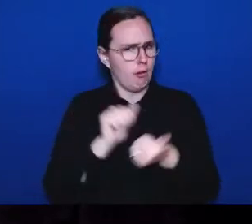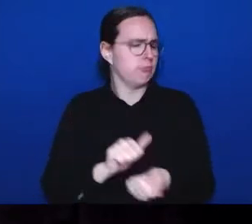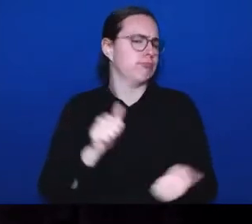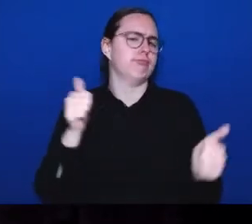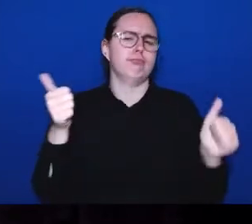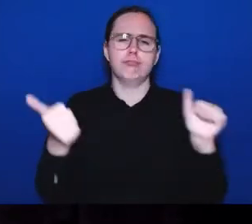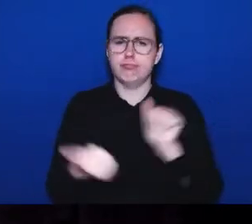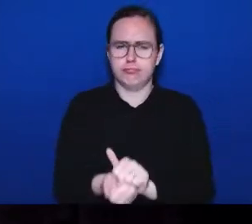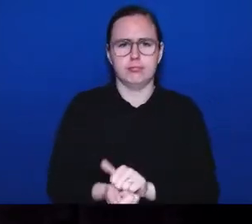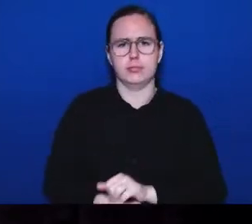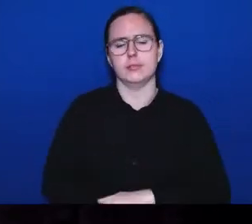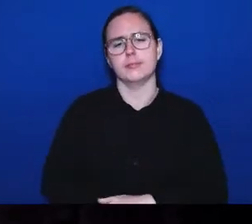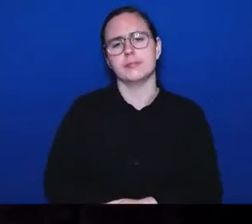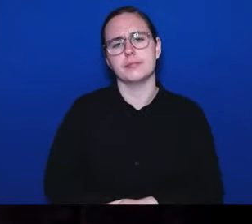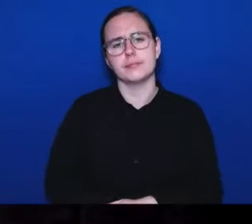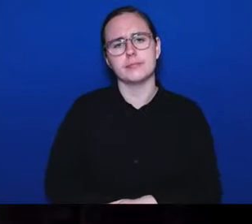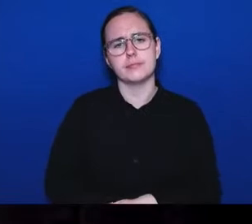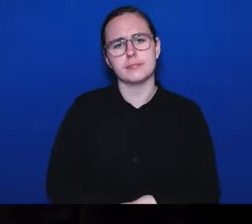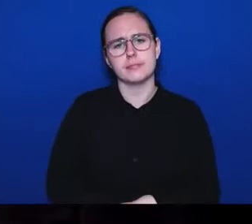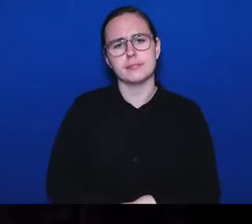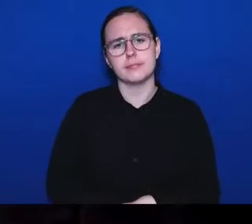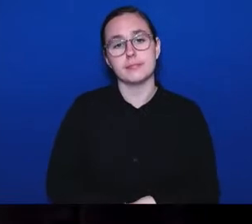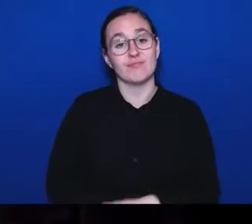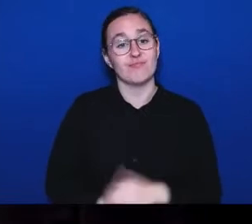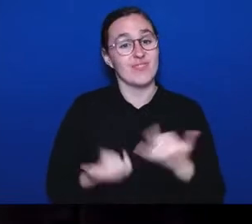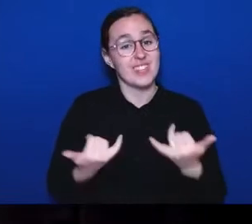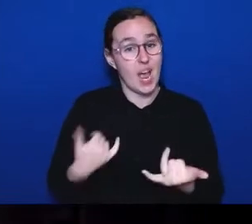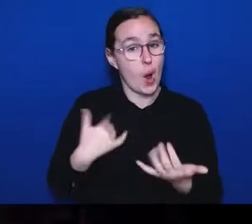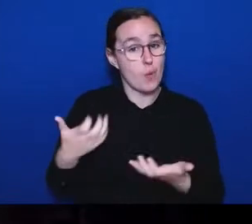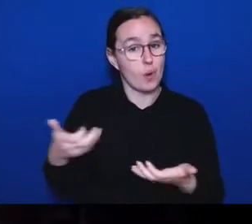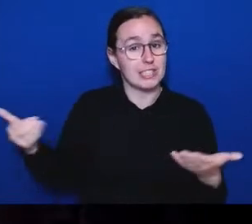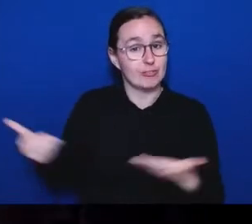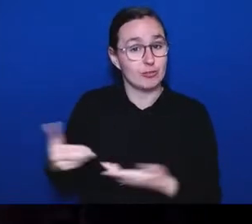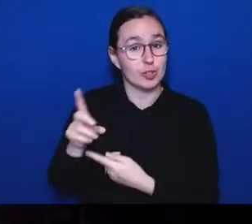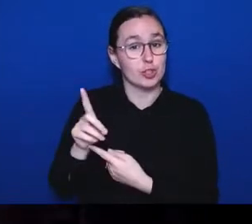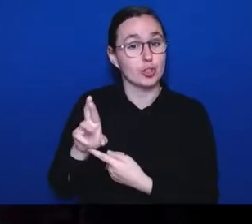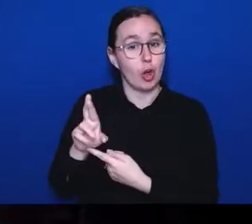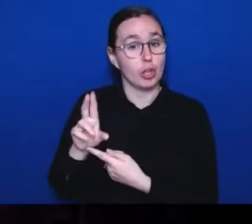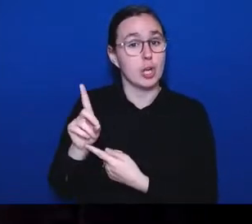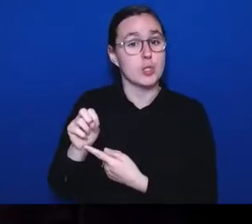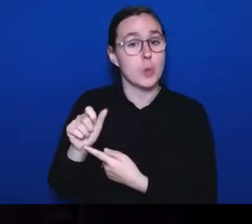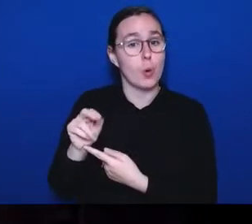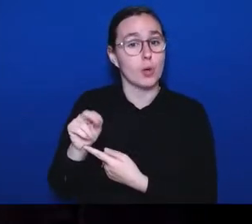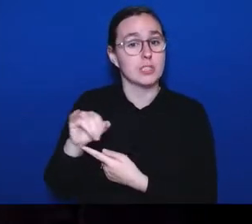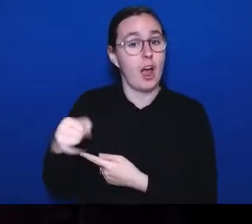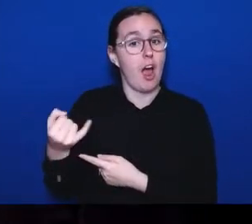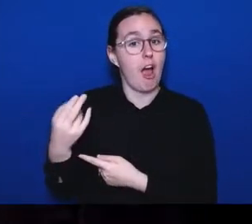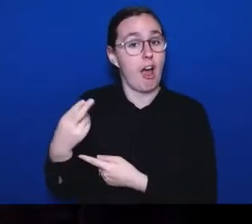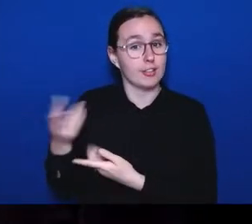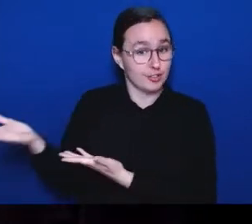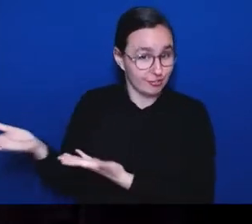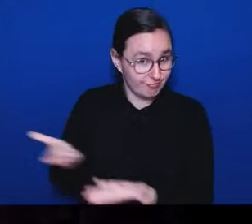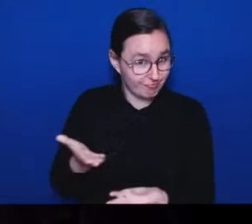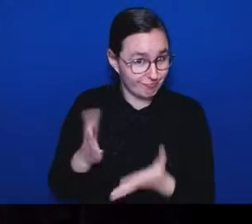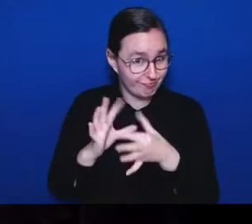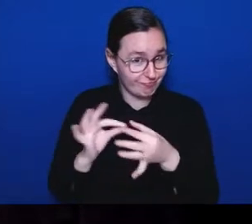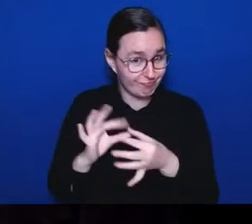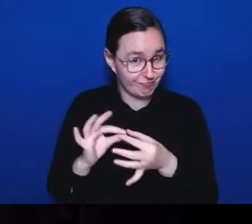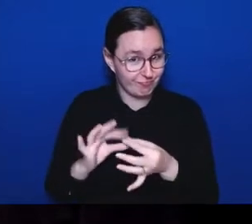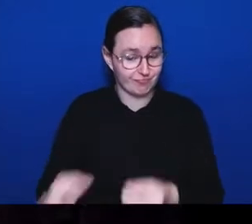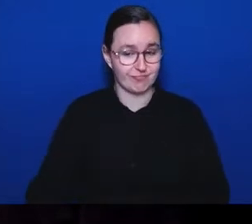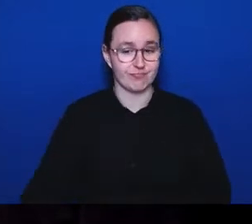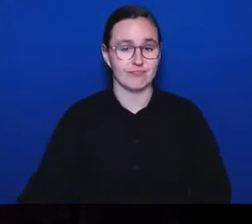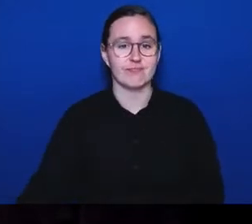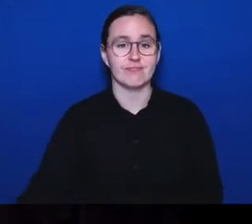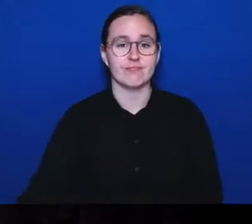introduce Dr. Dosanjh to say a few words about this exciting day for patients in BC, for family doctors in